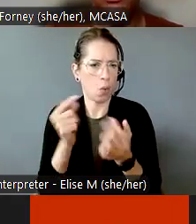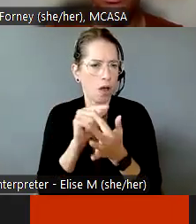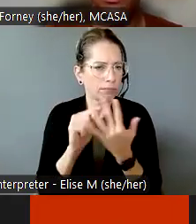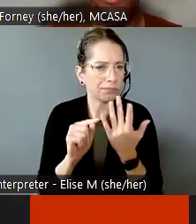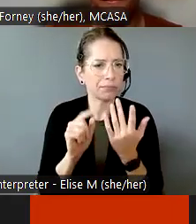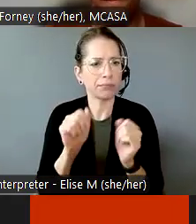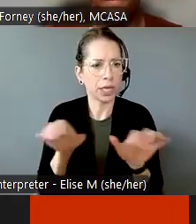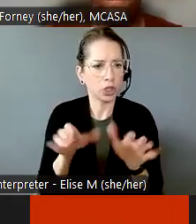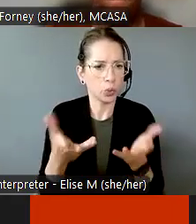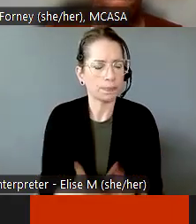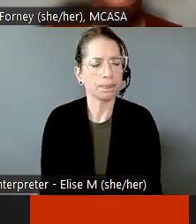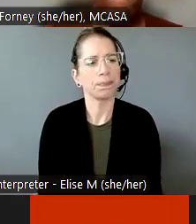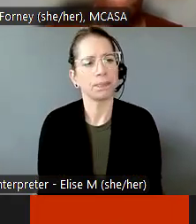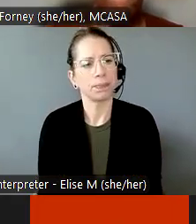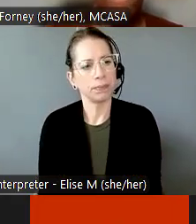you do?